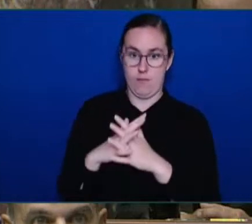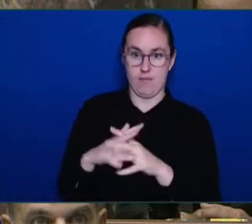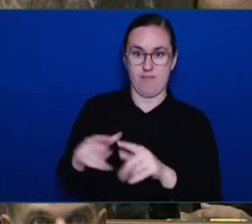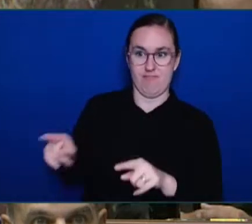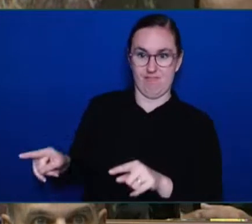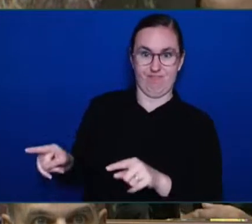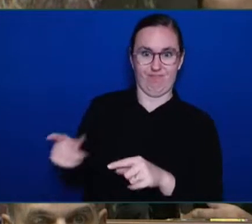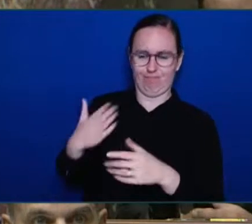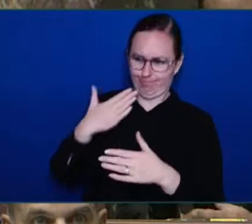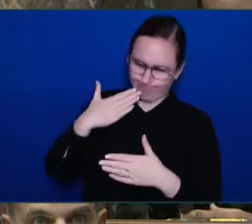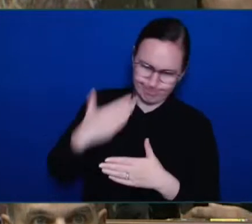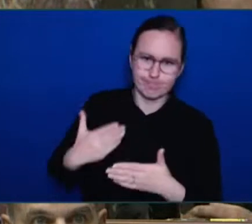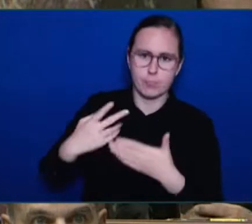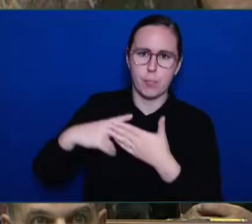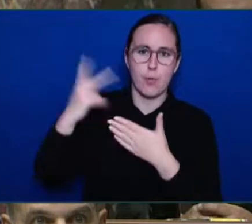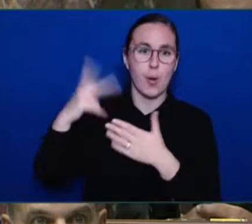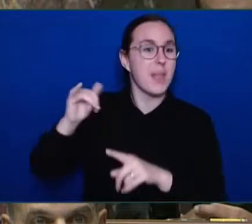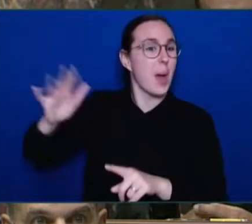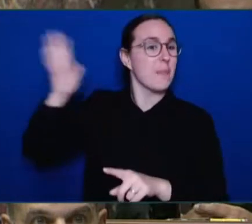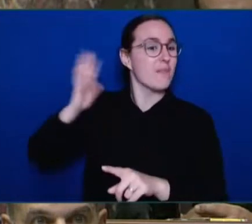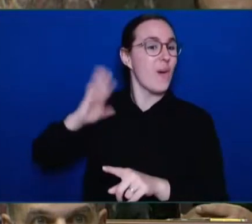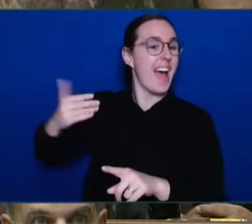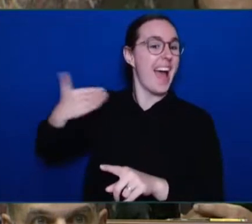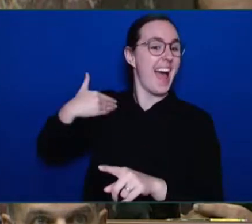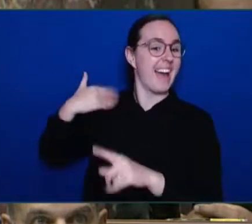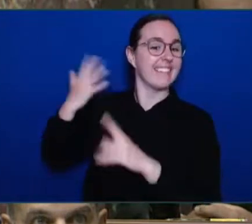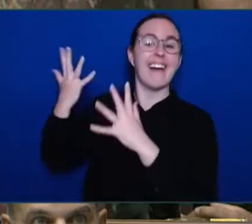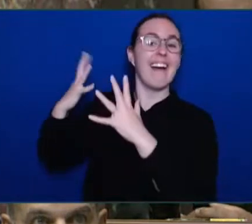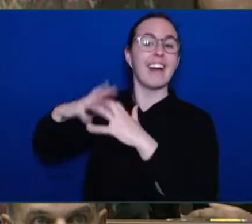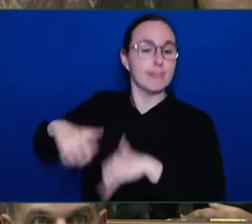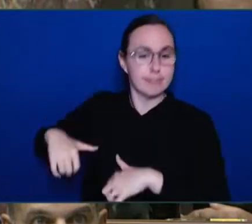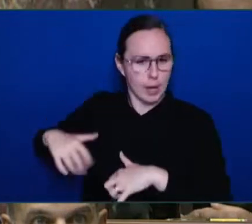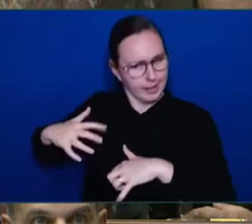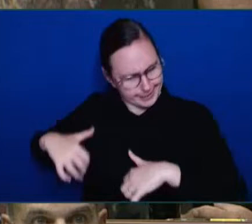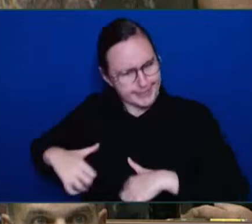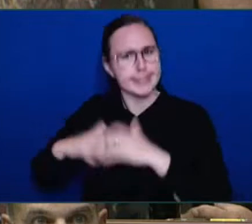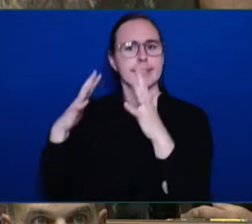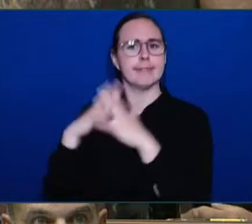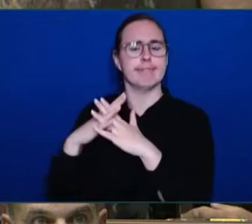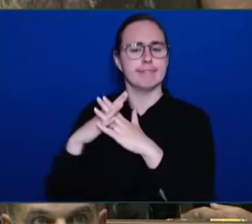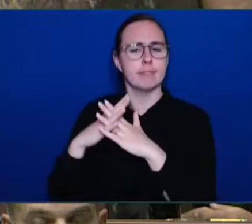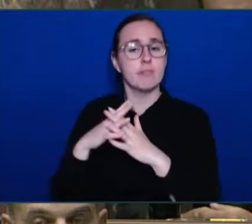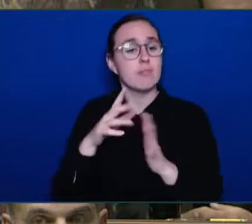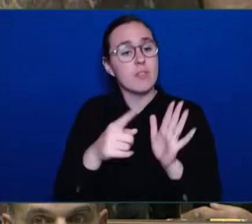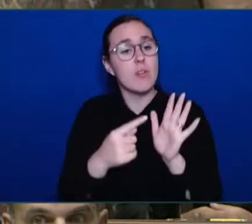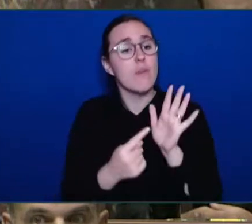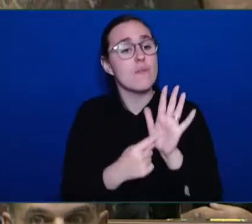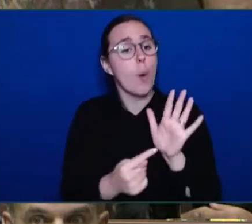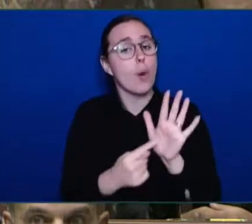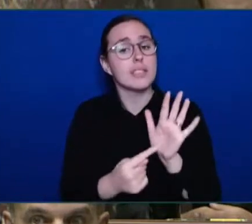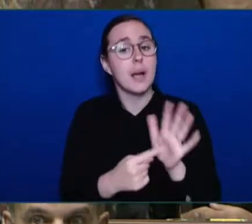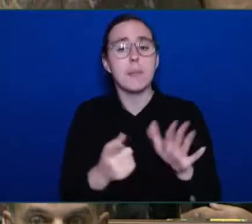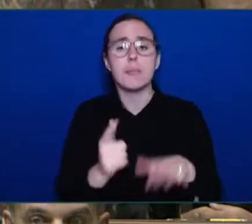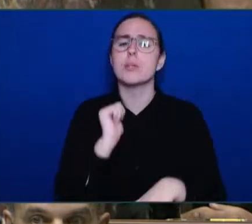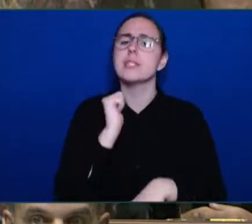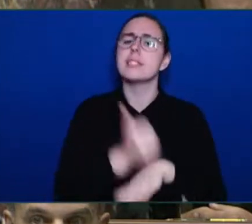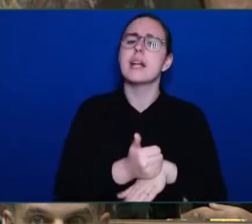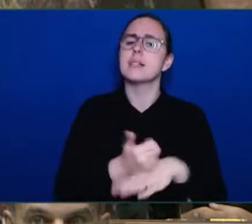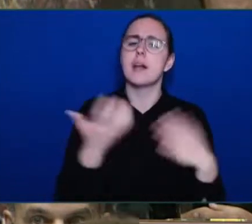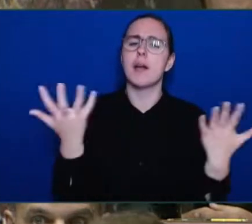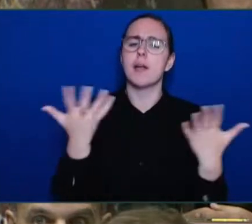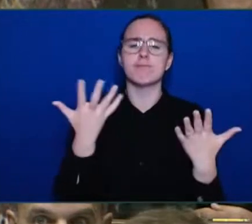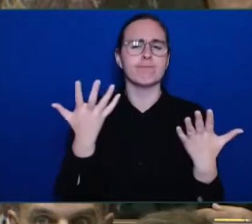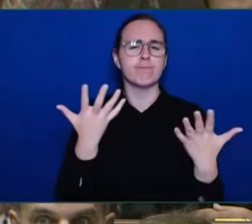more situation tables in communities, so this cross-agency collaboration with the police, with the Crown, with health services, and